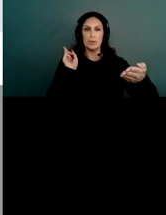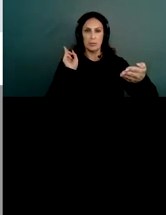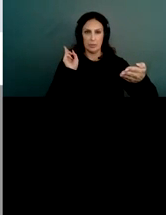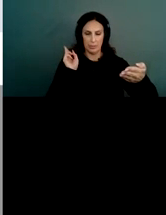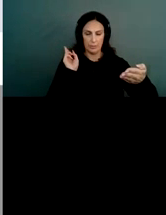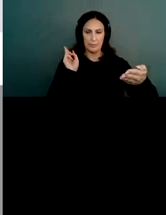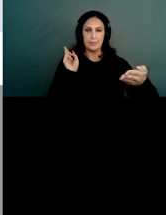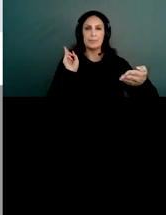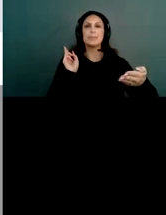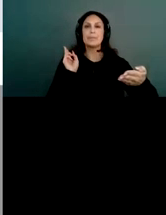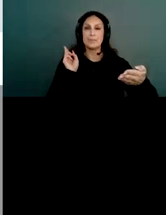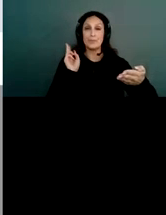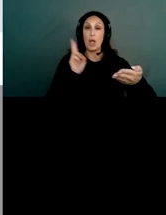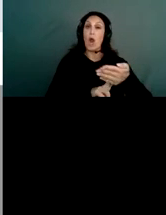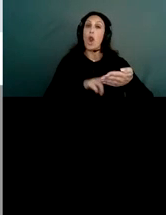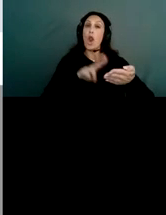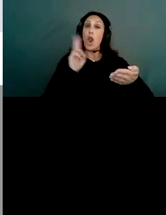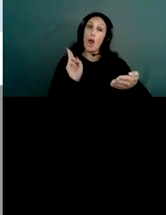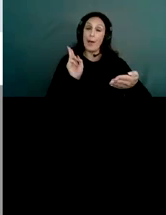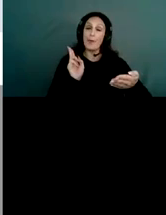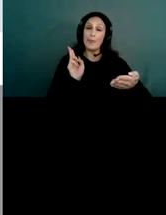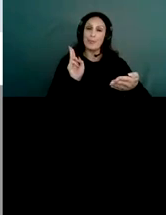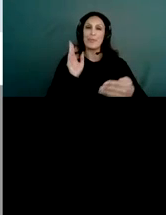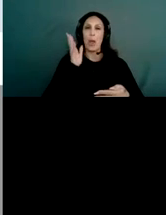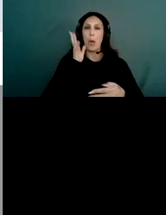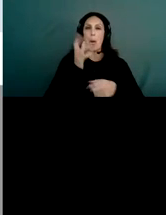so that they get credit for the work that they have done.